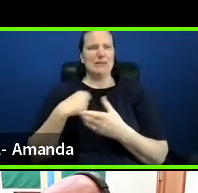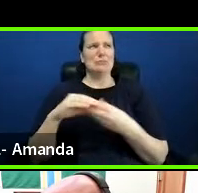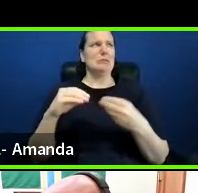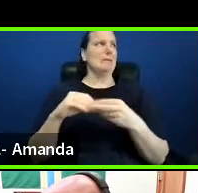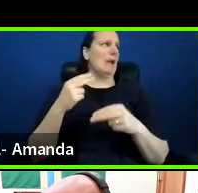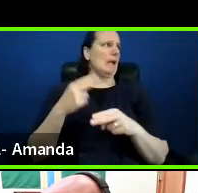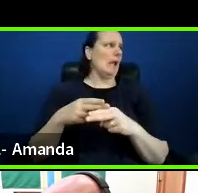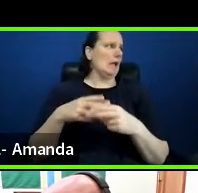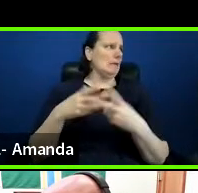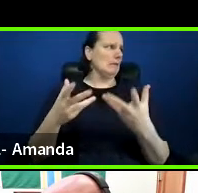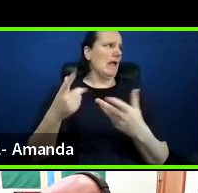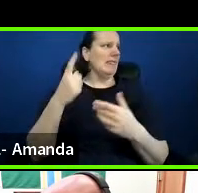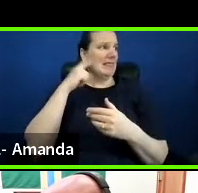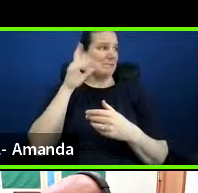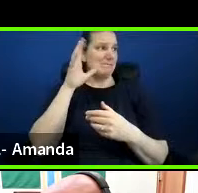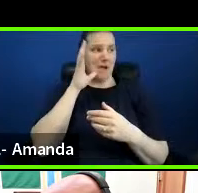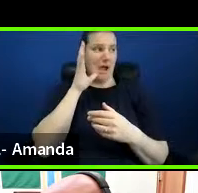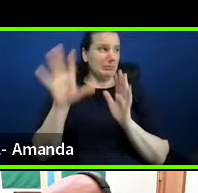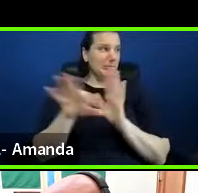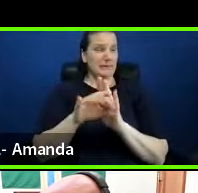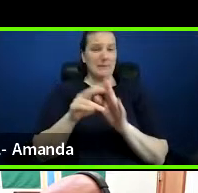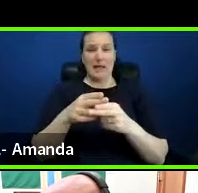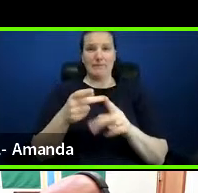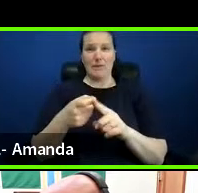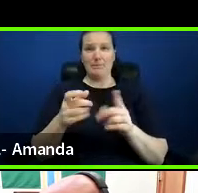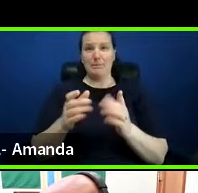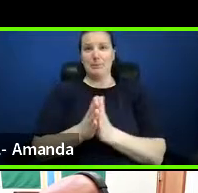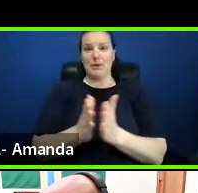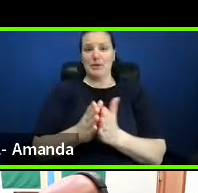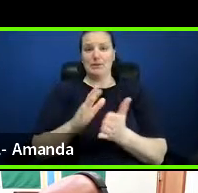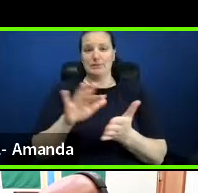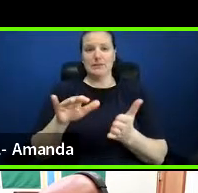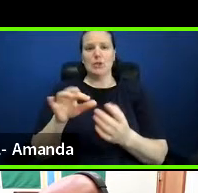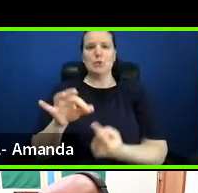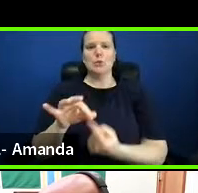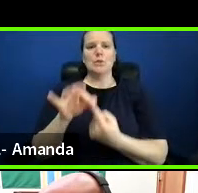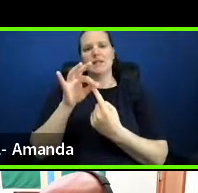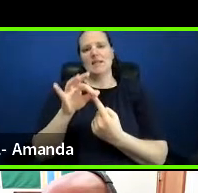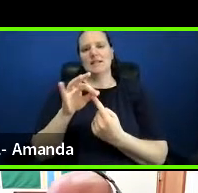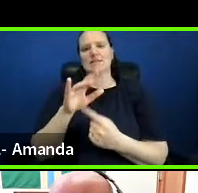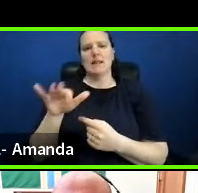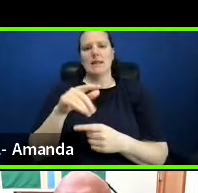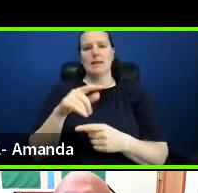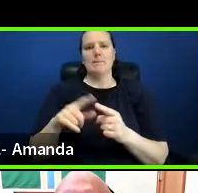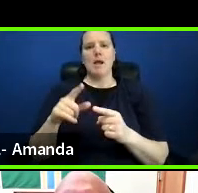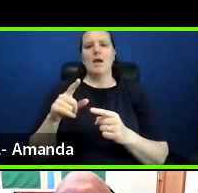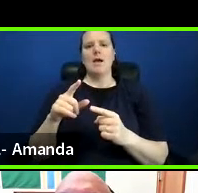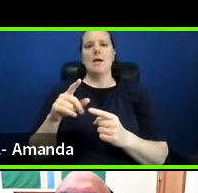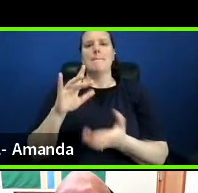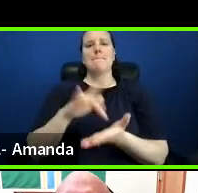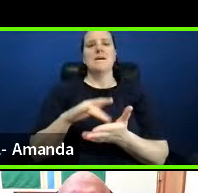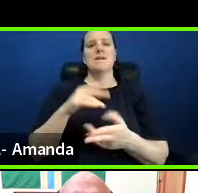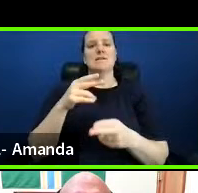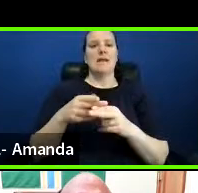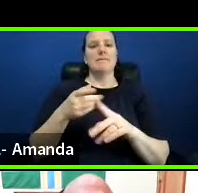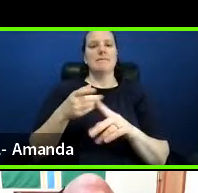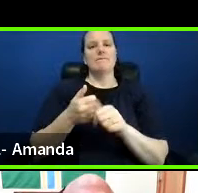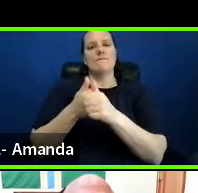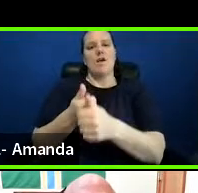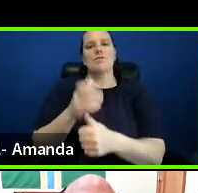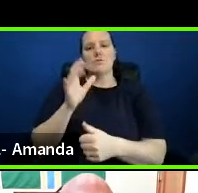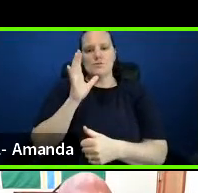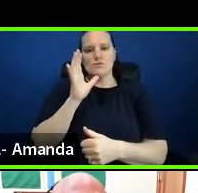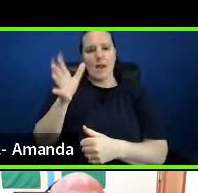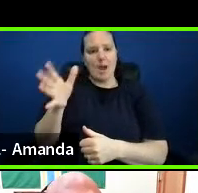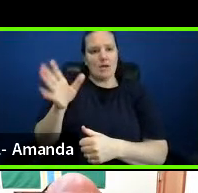mom just picked it out of a baby book, gave me some unique spelling, but my middle name is after my grandmother. So I guess there's some